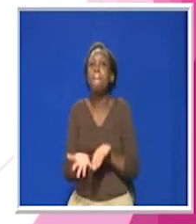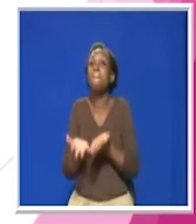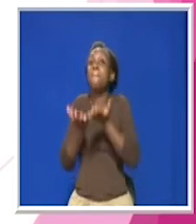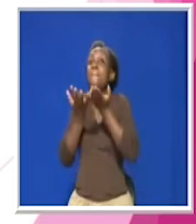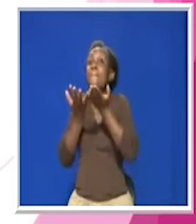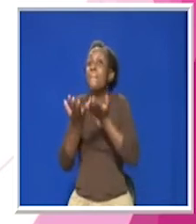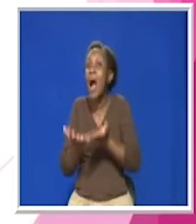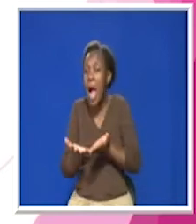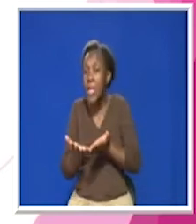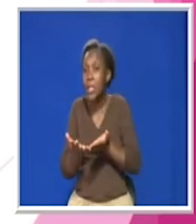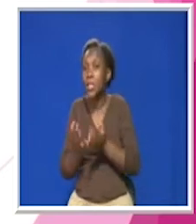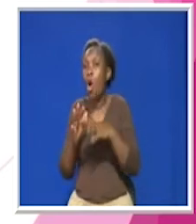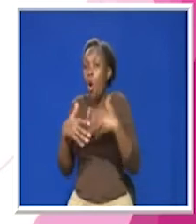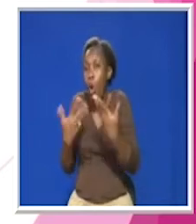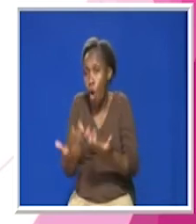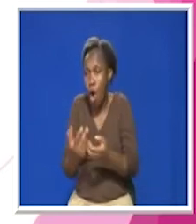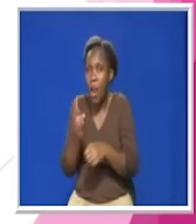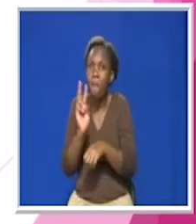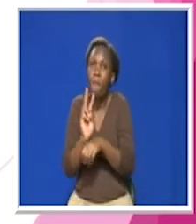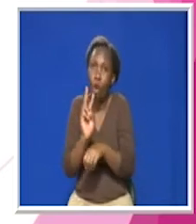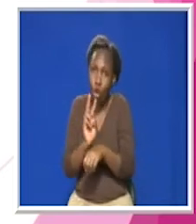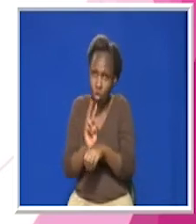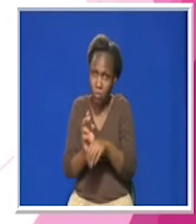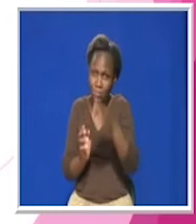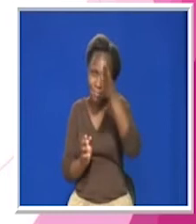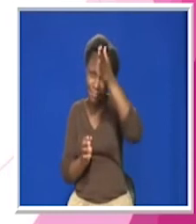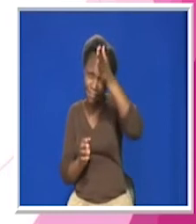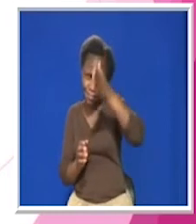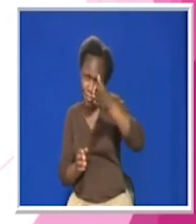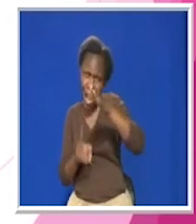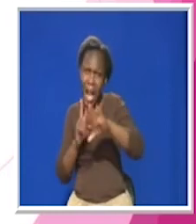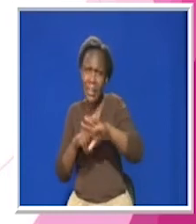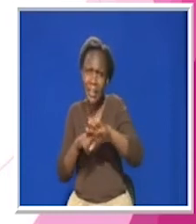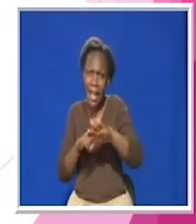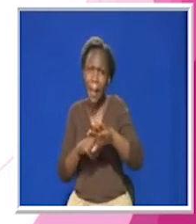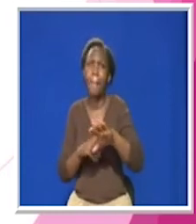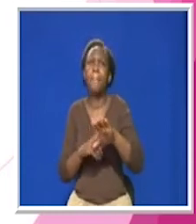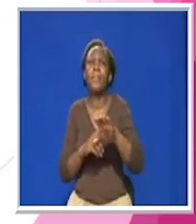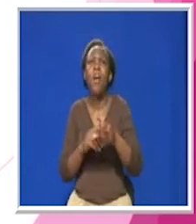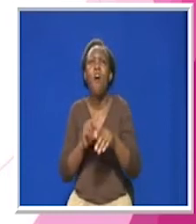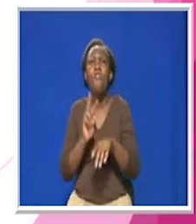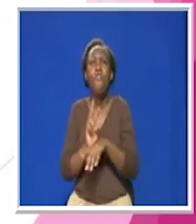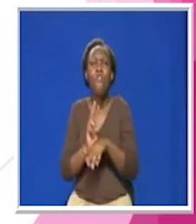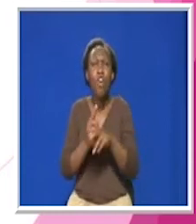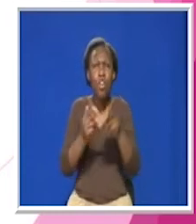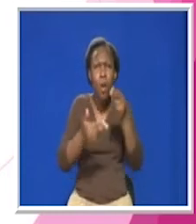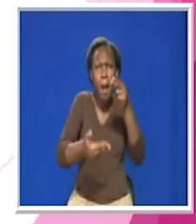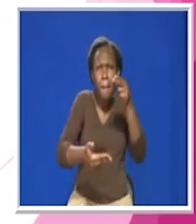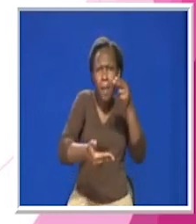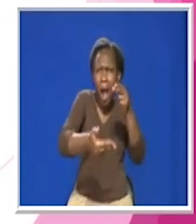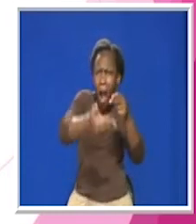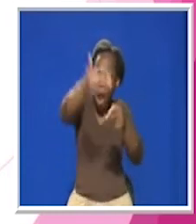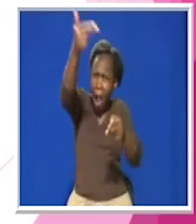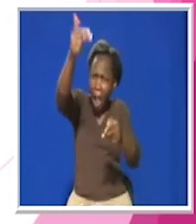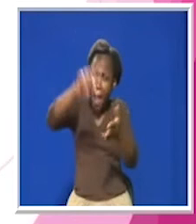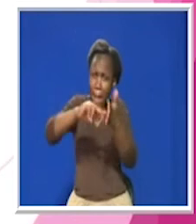high, at higher pressure as shown there, the reaction will be faster because